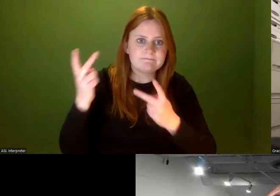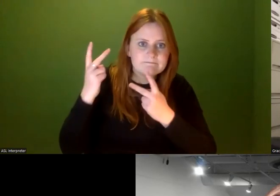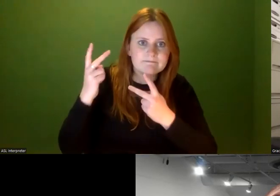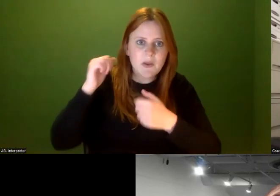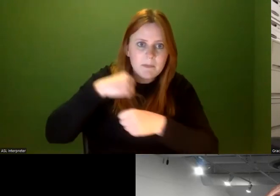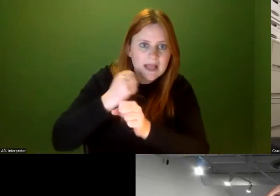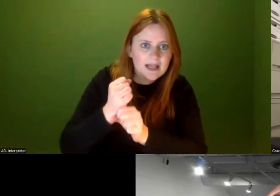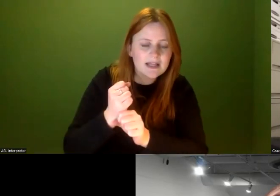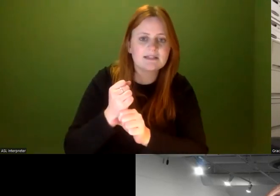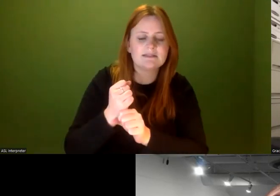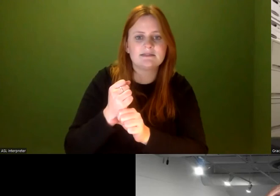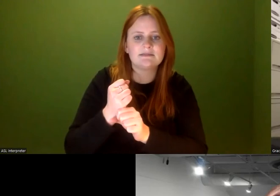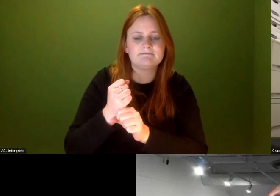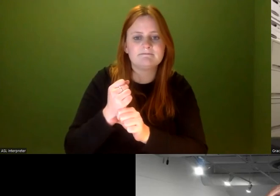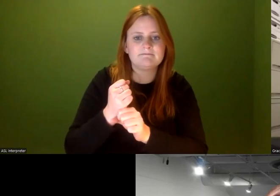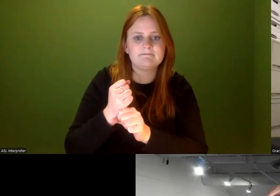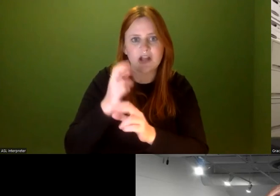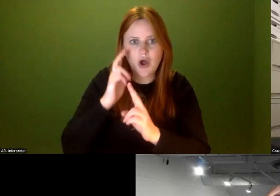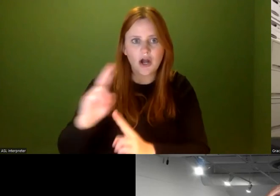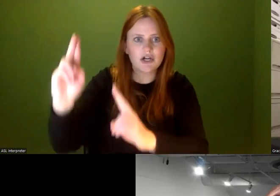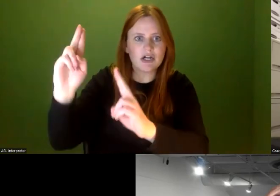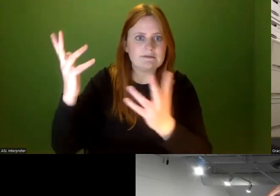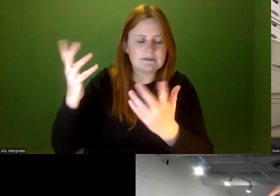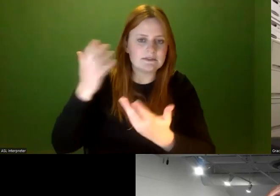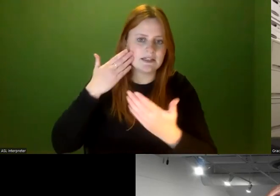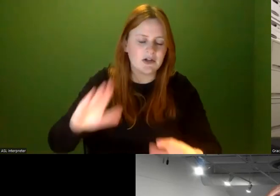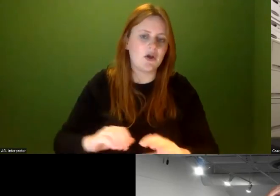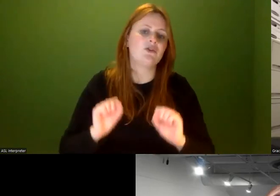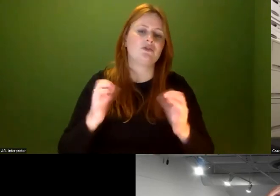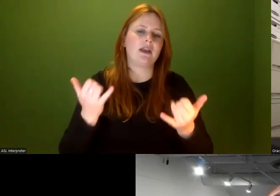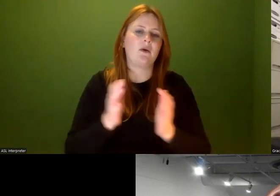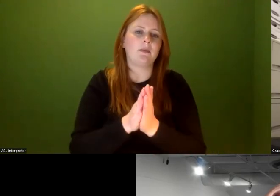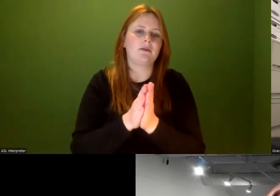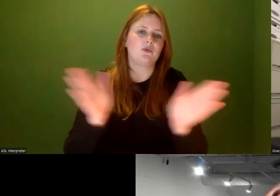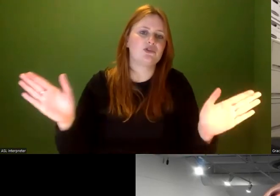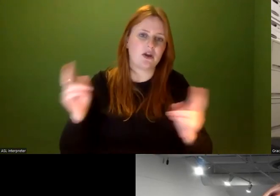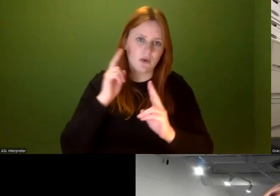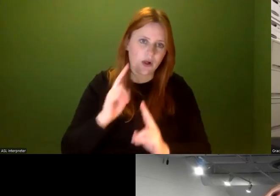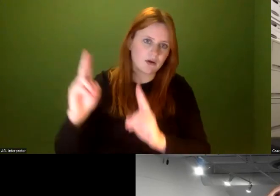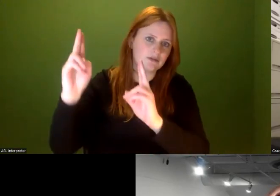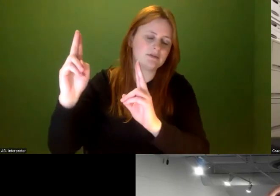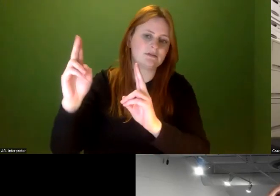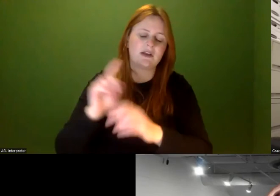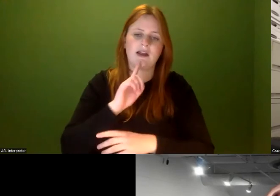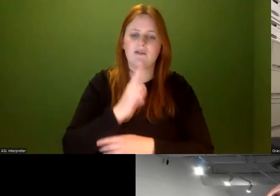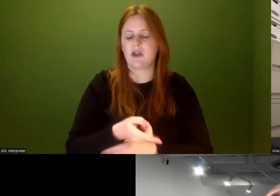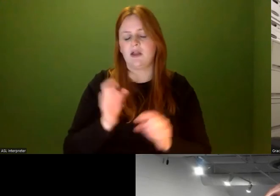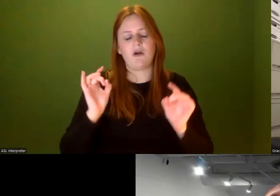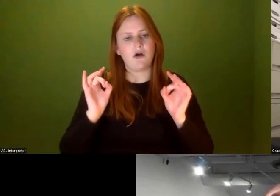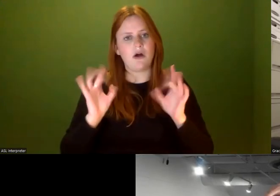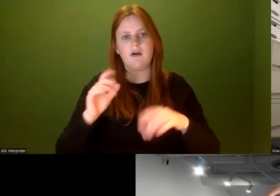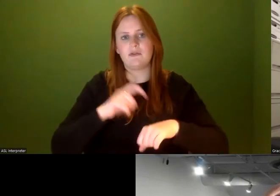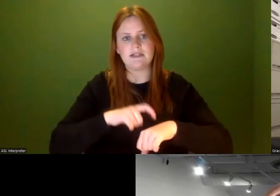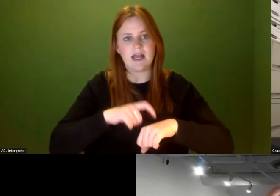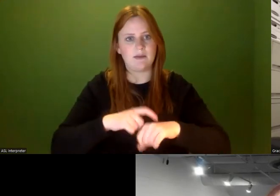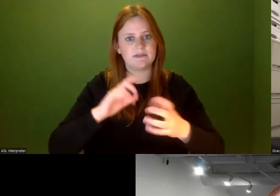bit more of a general commemoration of these really tumultuous times. So